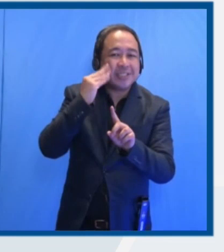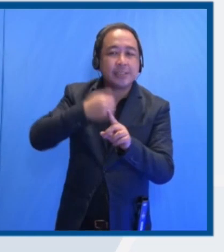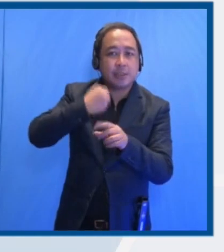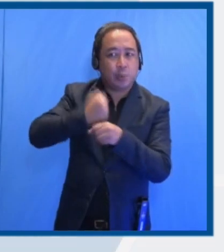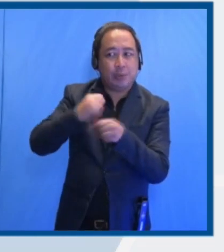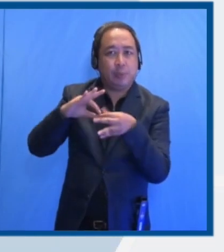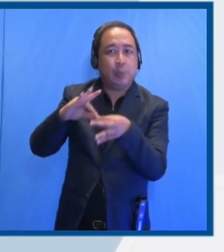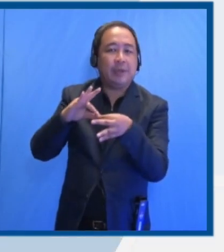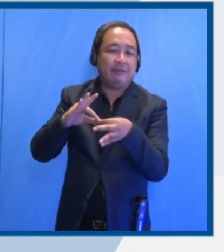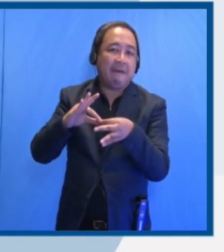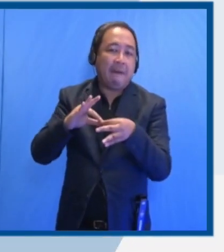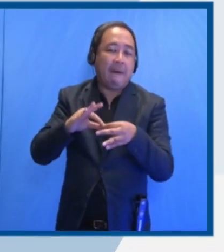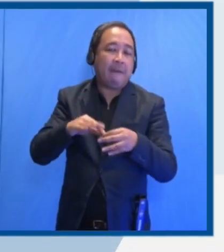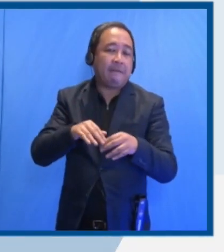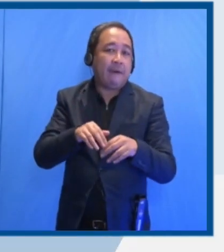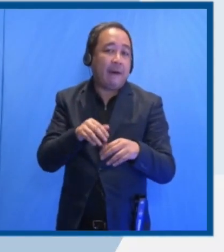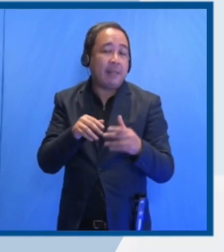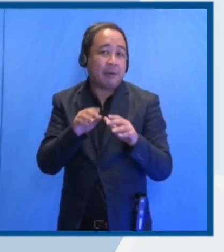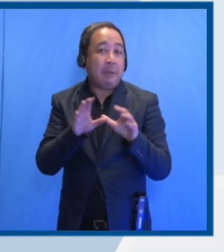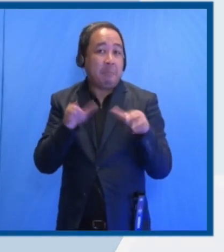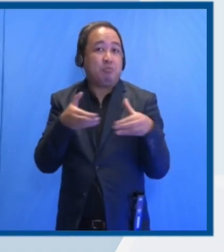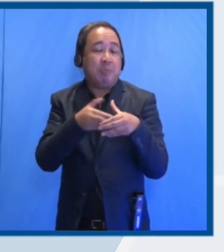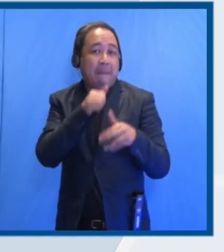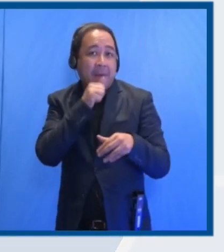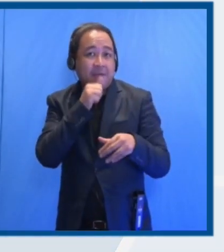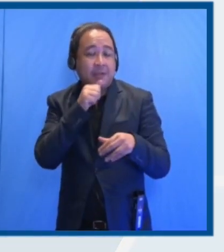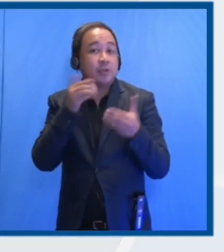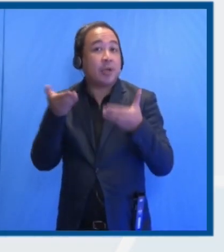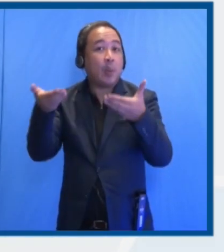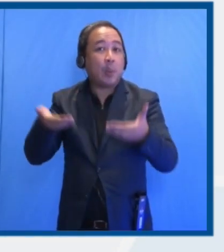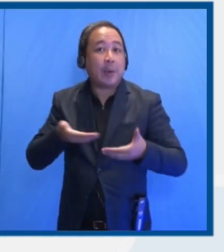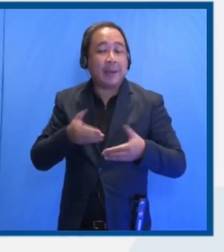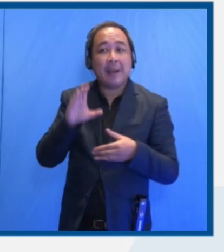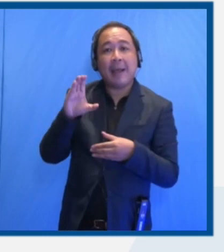me join, welcome Ms. Carolina.